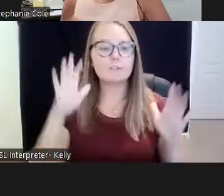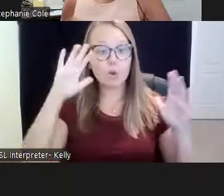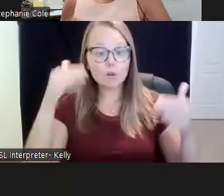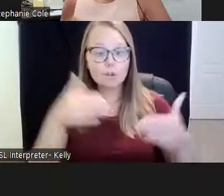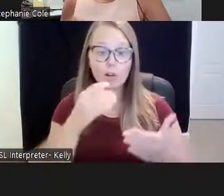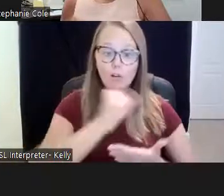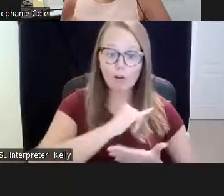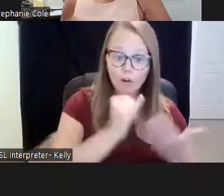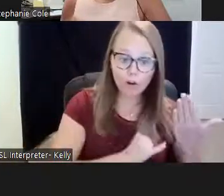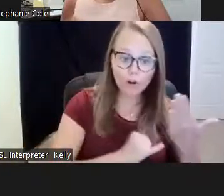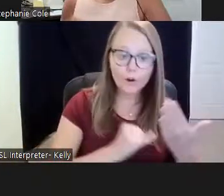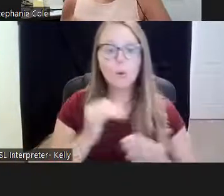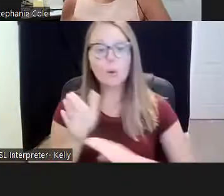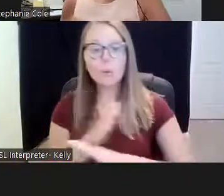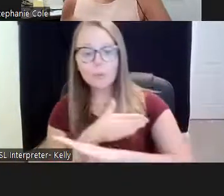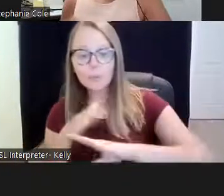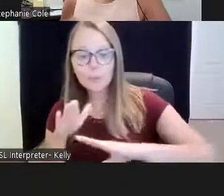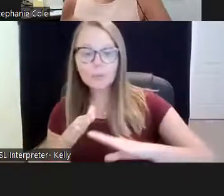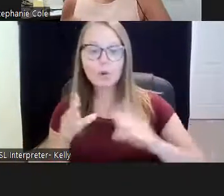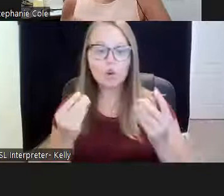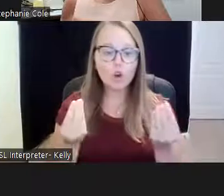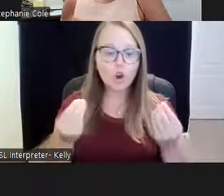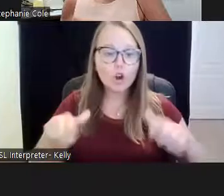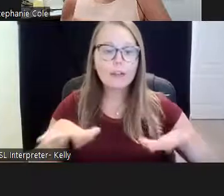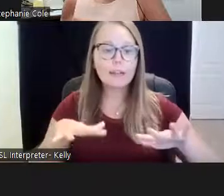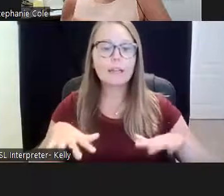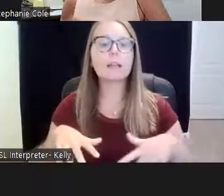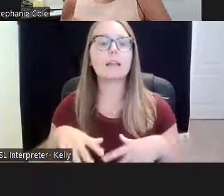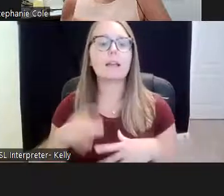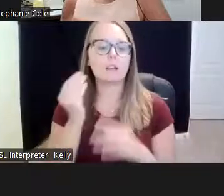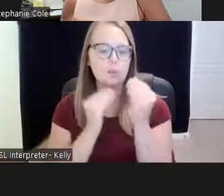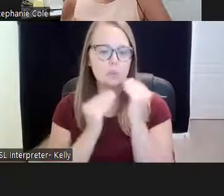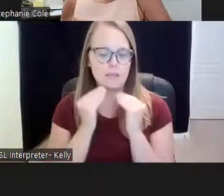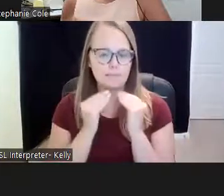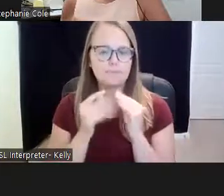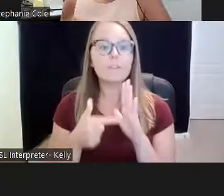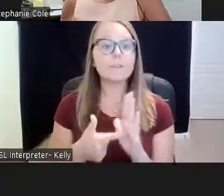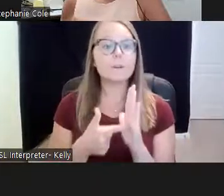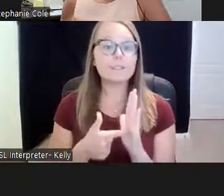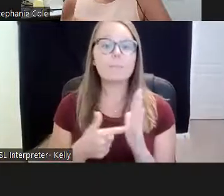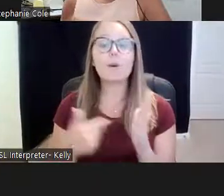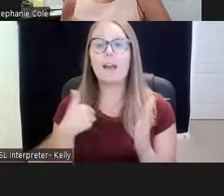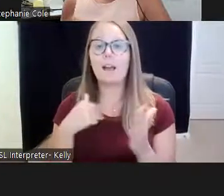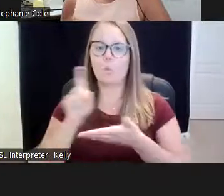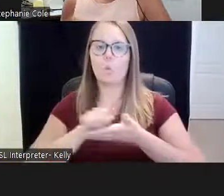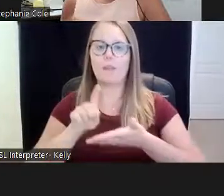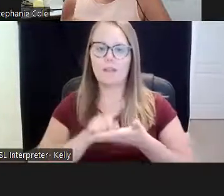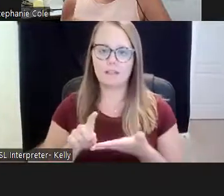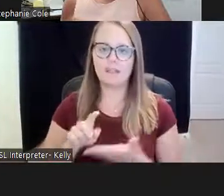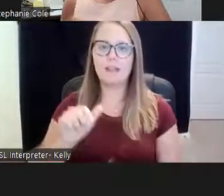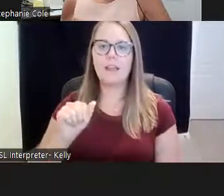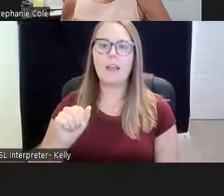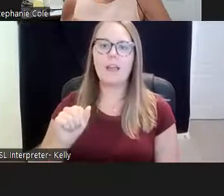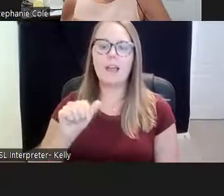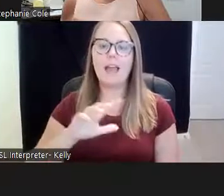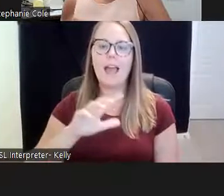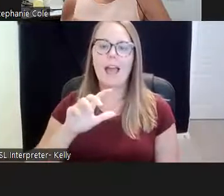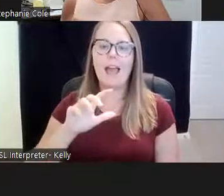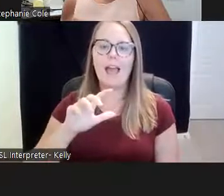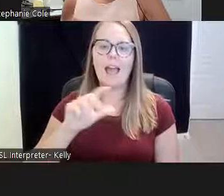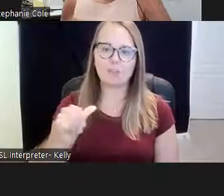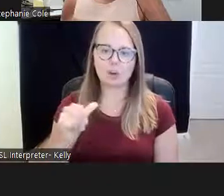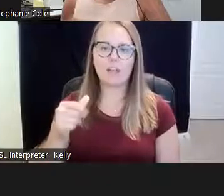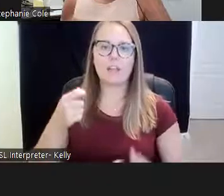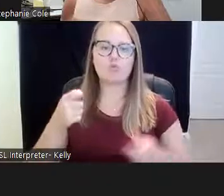arts, music, gardening, and cuisine. For example, there's a weekly African drumming classes that are led